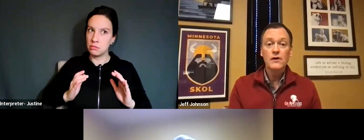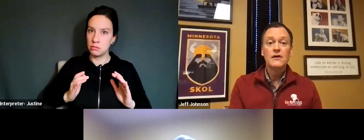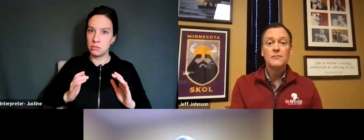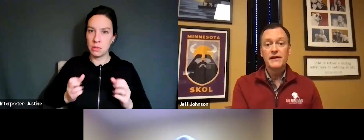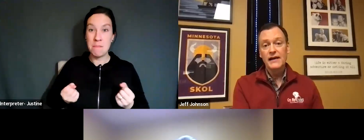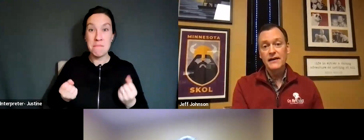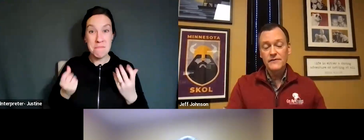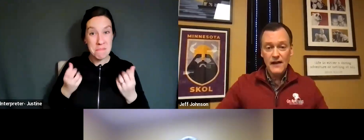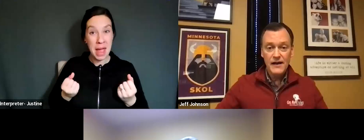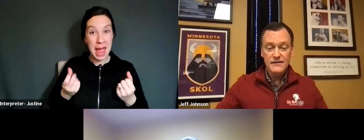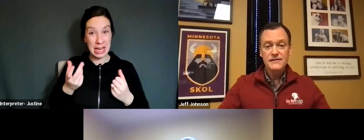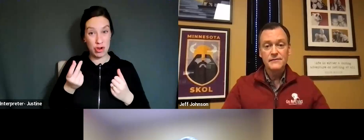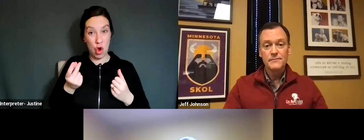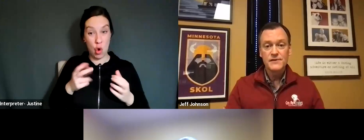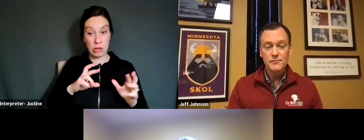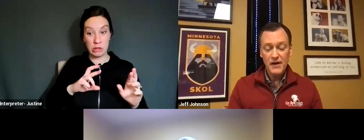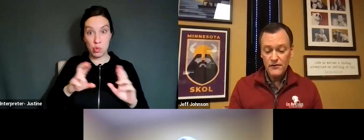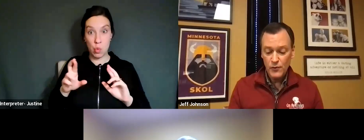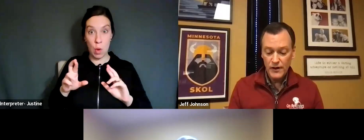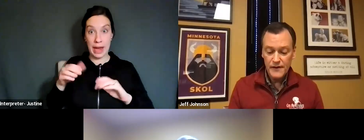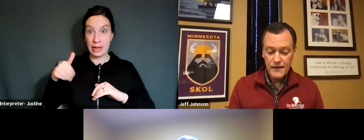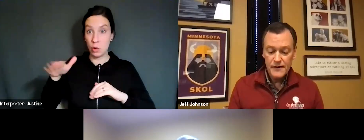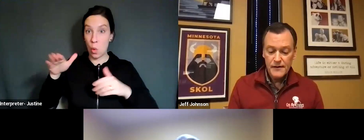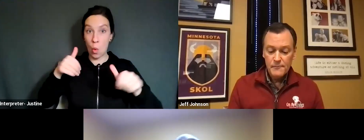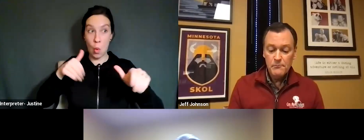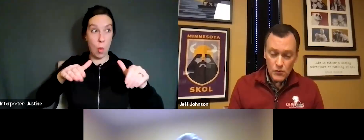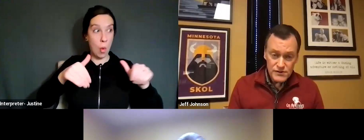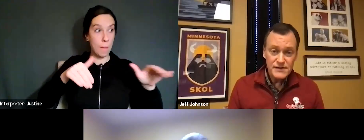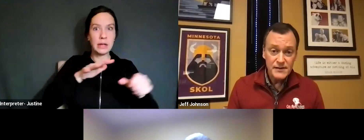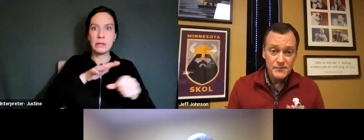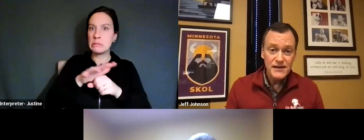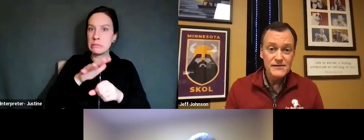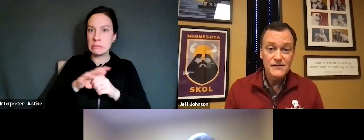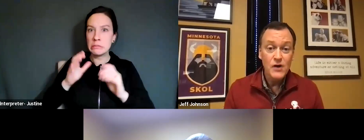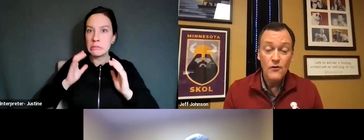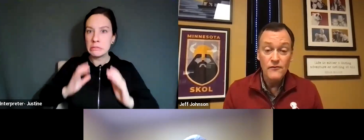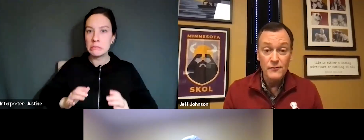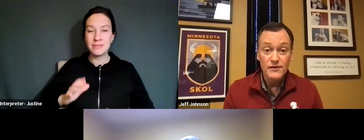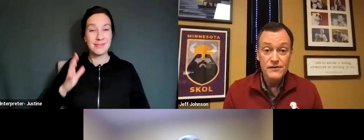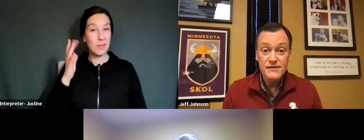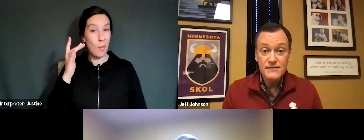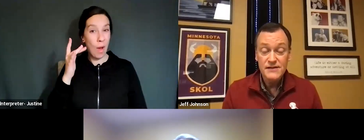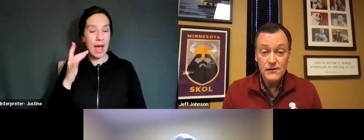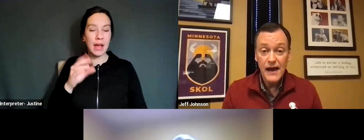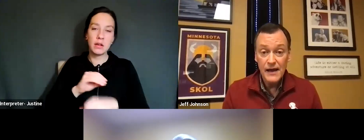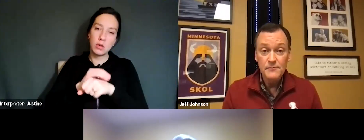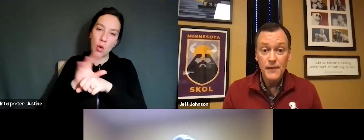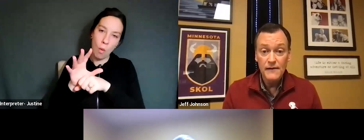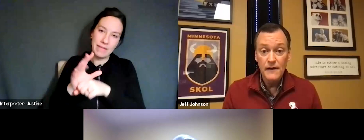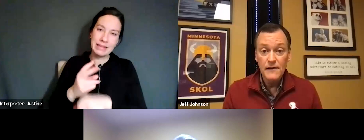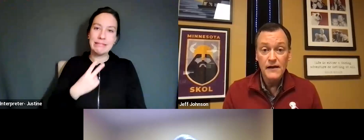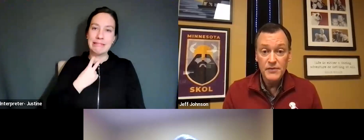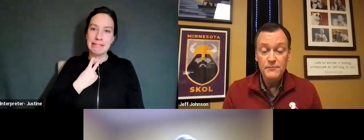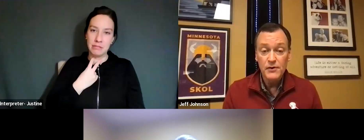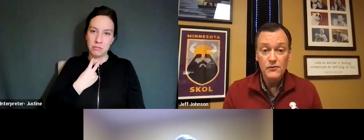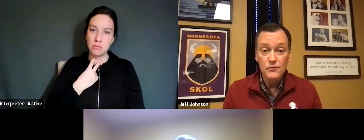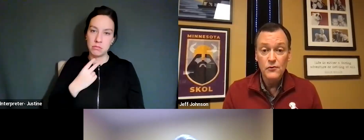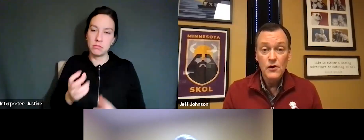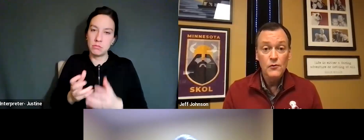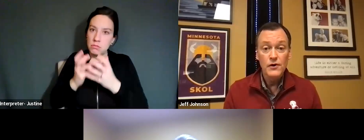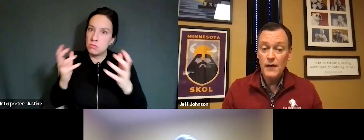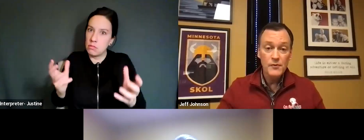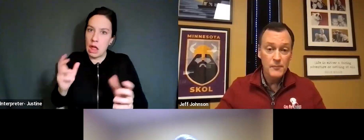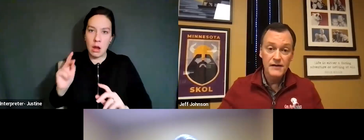go, but not enough clients to pair them with. Mostly because of COVID. We just still had a lot of people